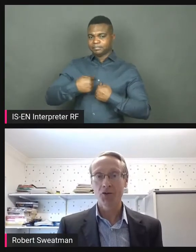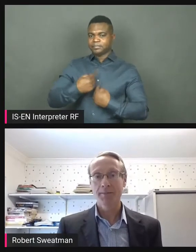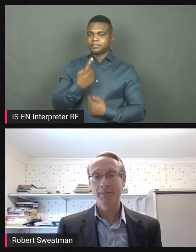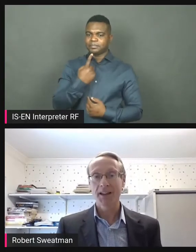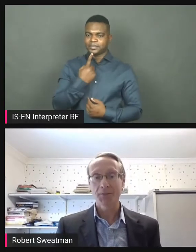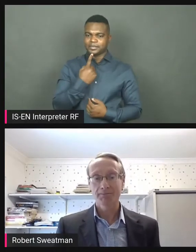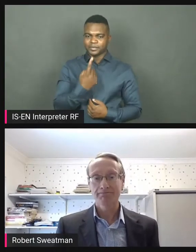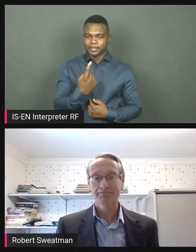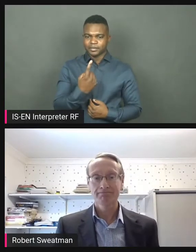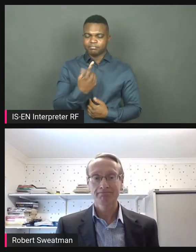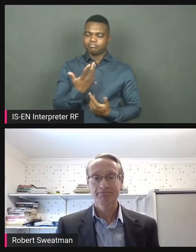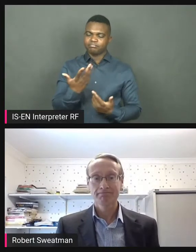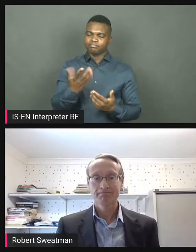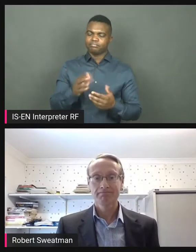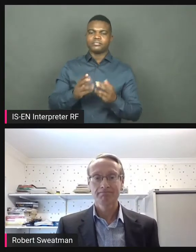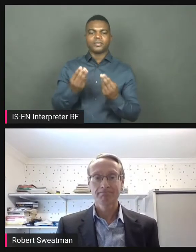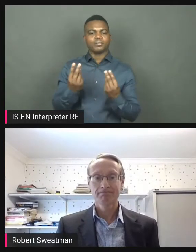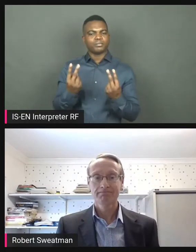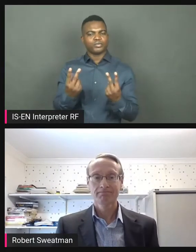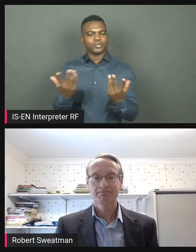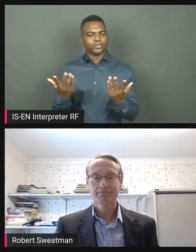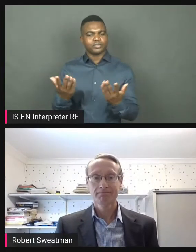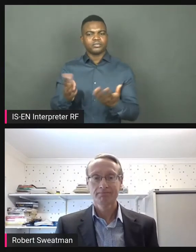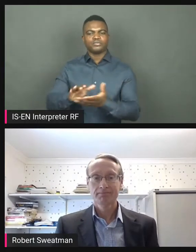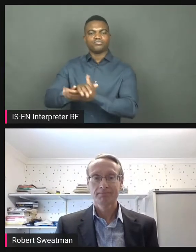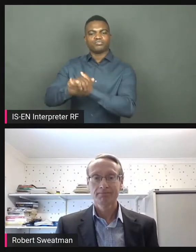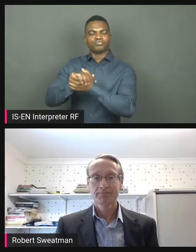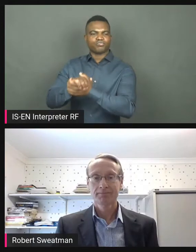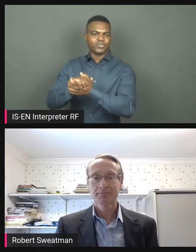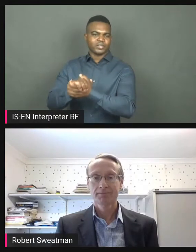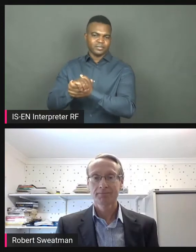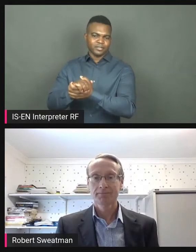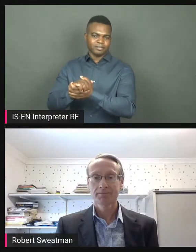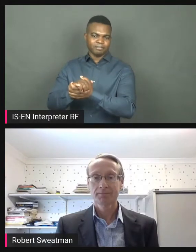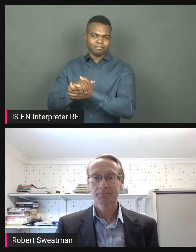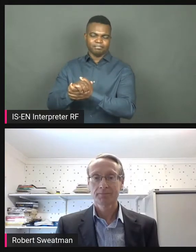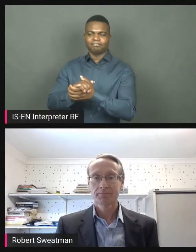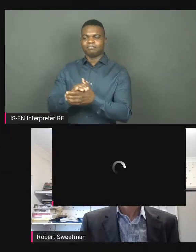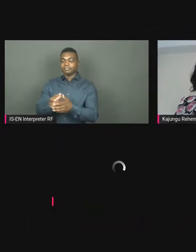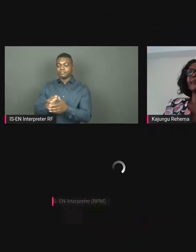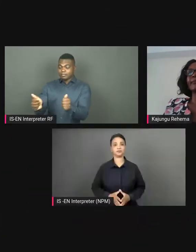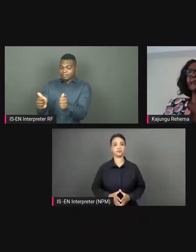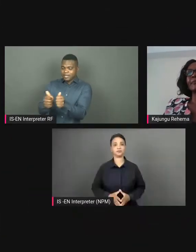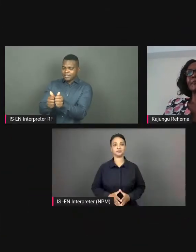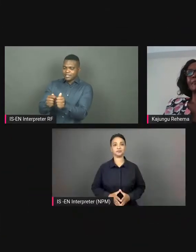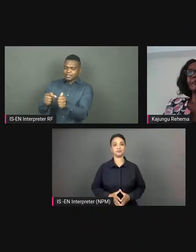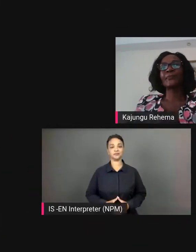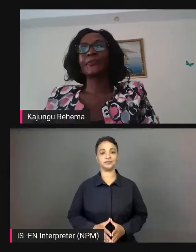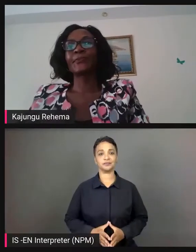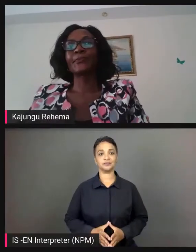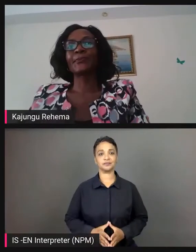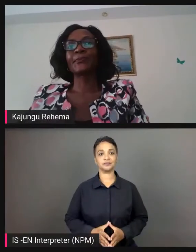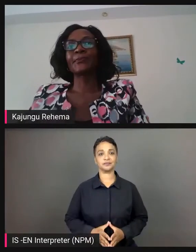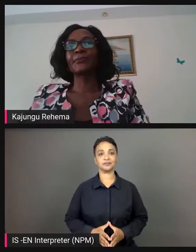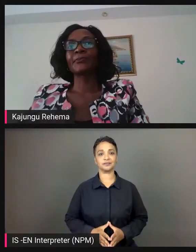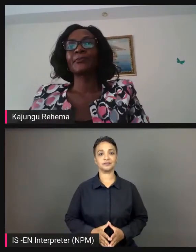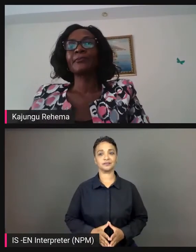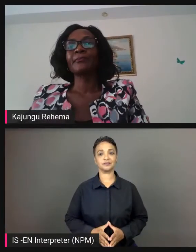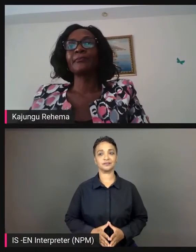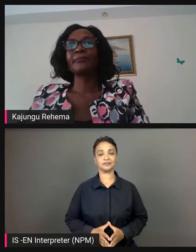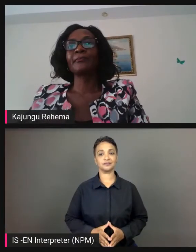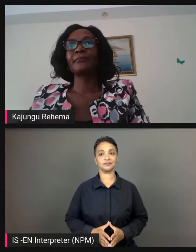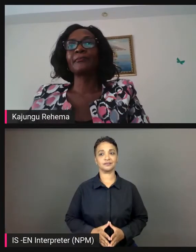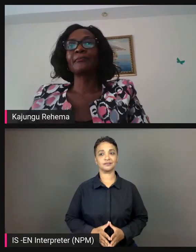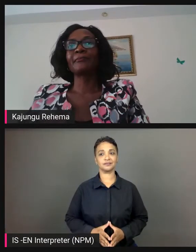two thoughts. Thanks. Thank you. Another question for Rahima. What has it given you to have